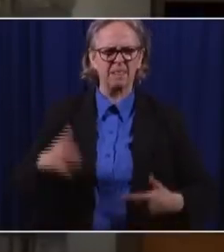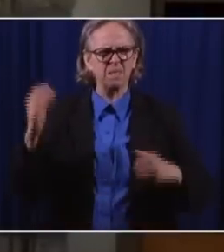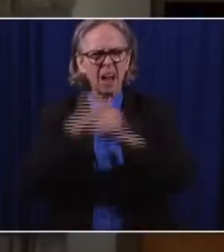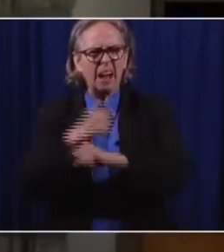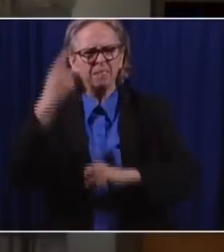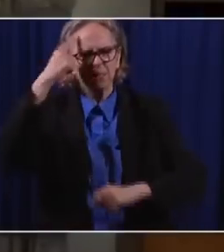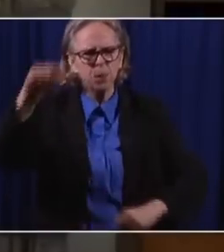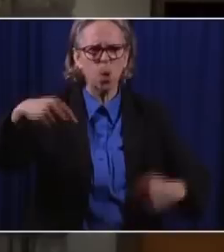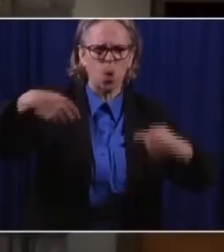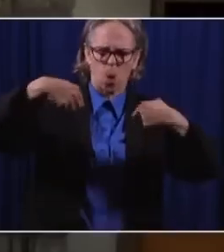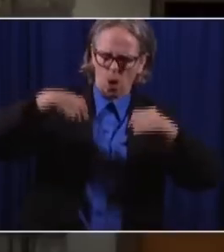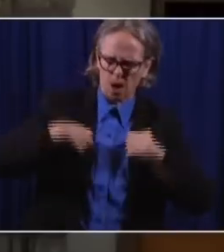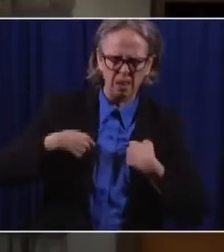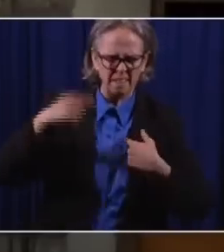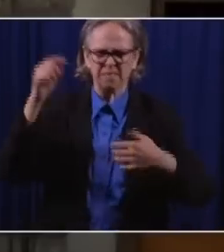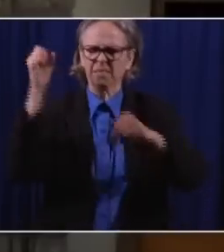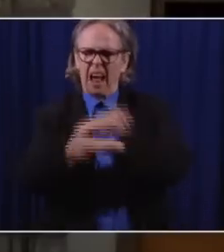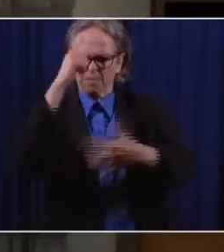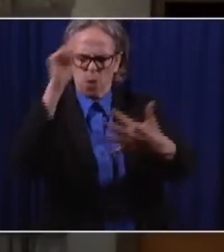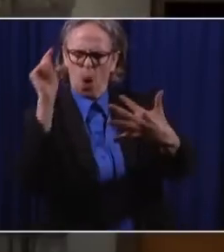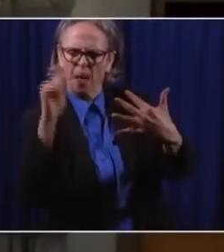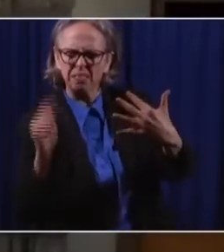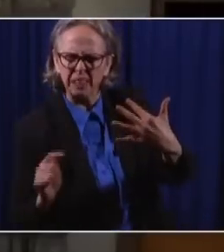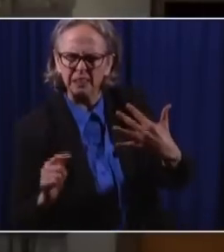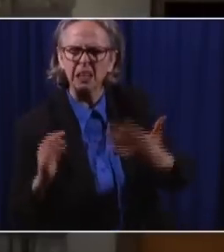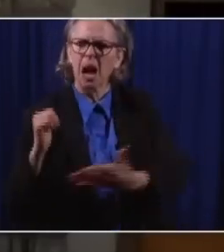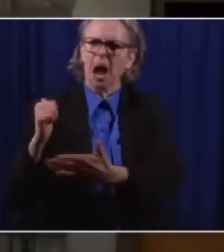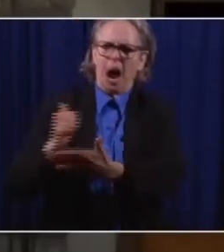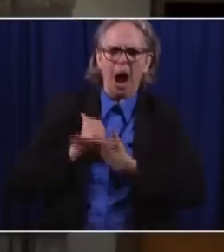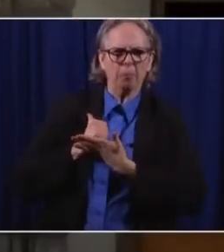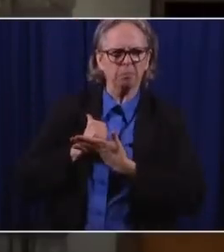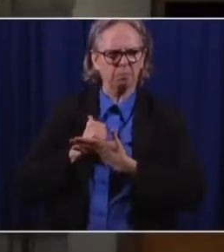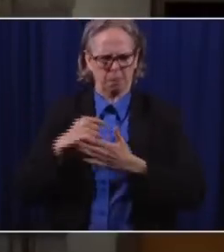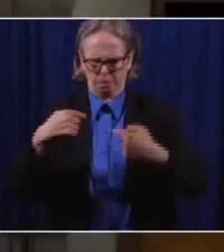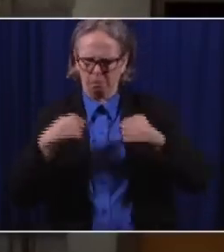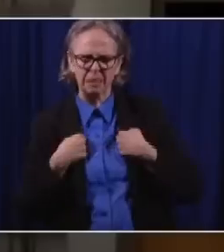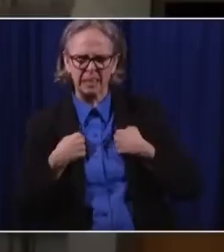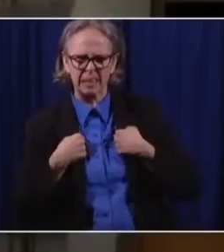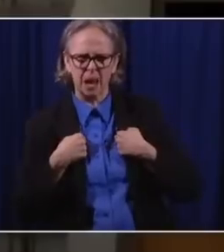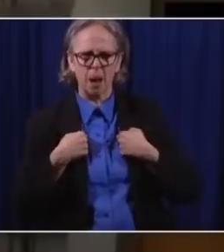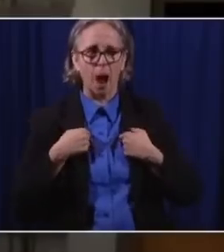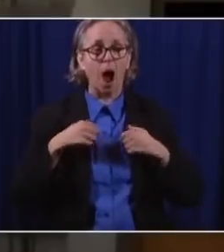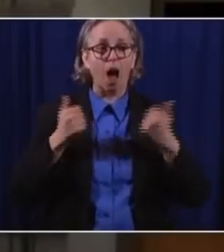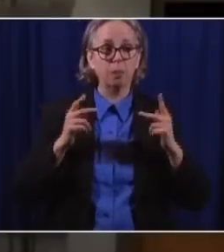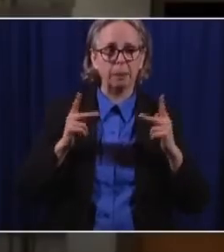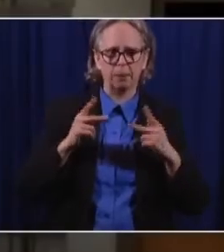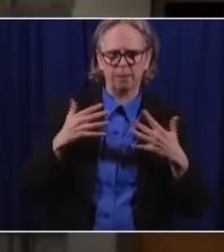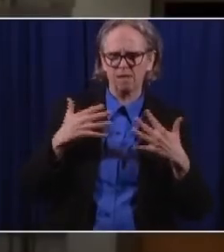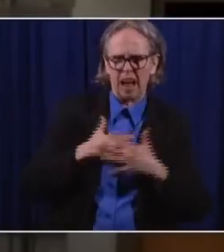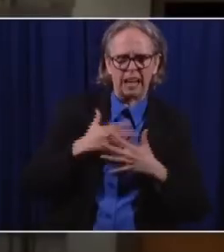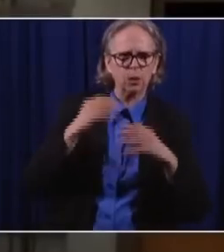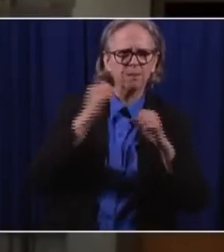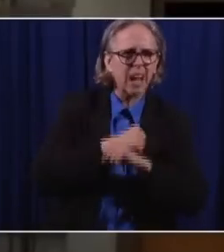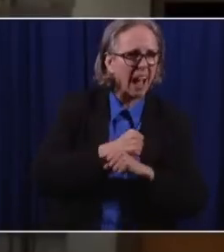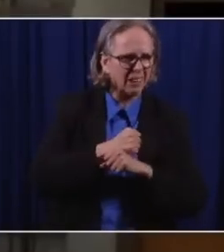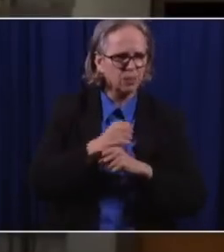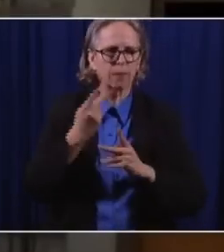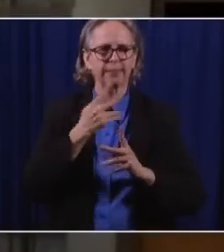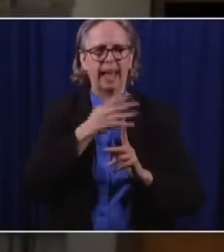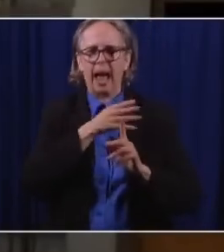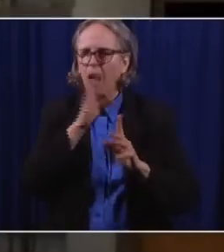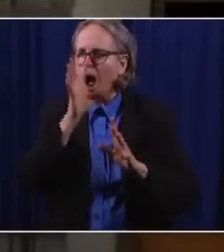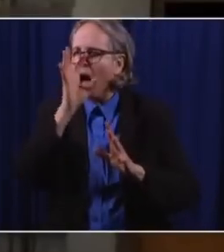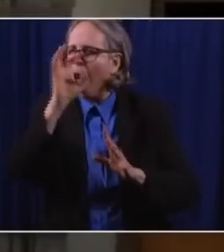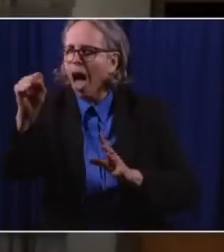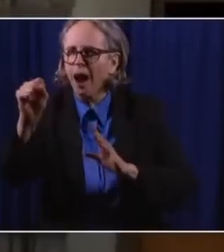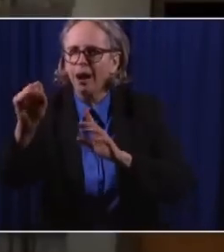forces that no one else was fighting. And I think there's sort of that feeling in regard